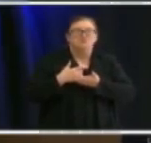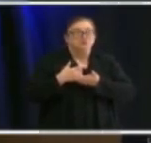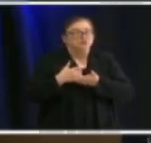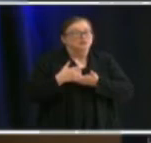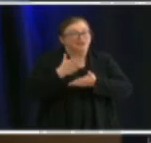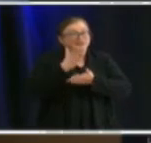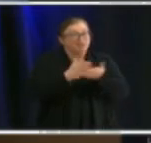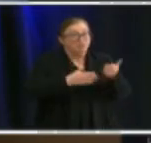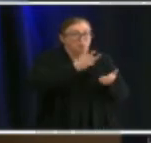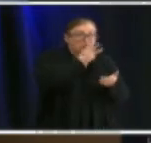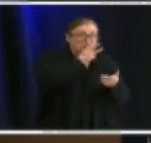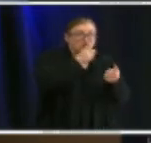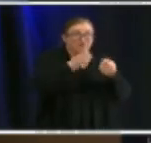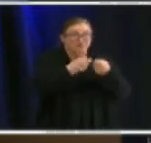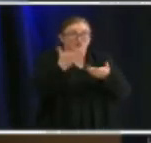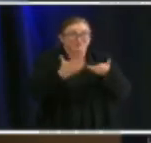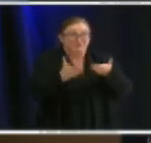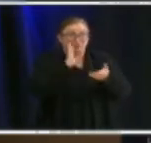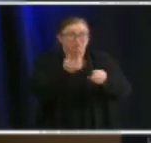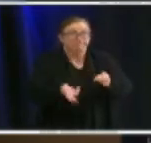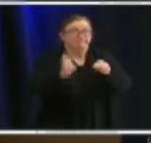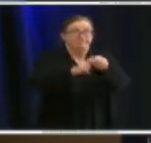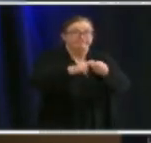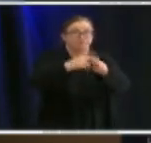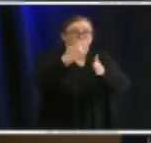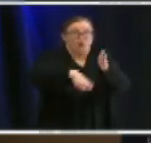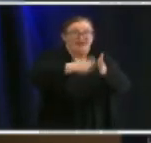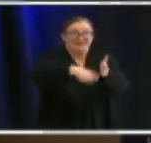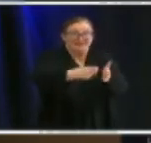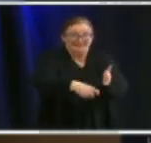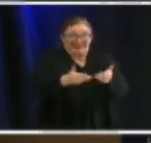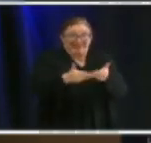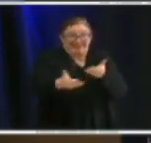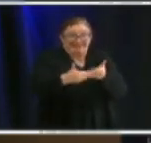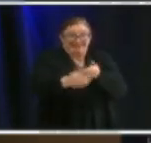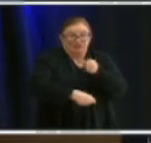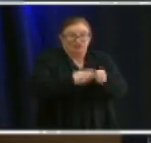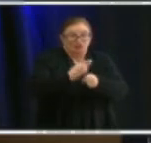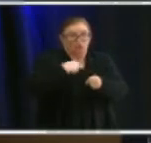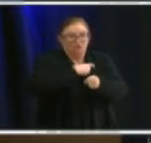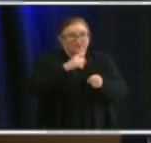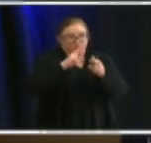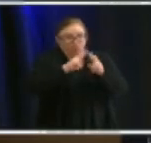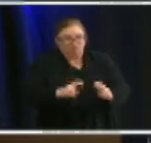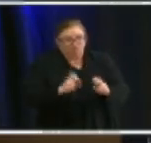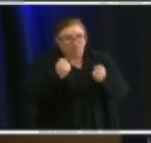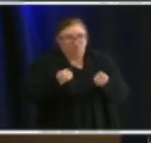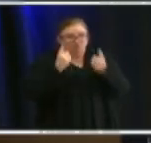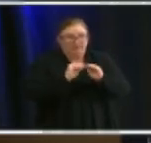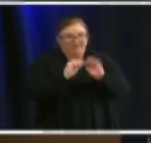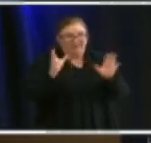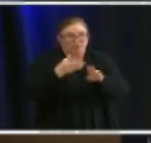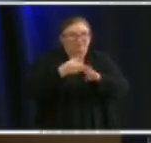rates within this next year, and that we need to understand prior to